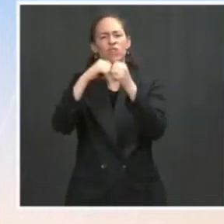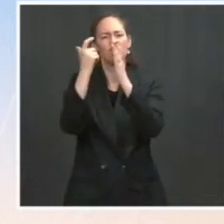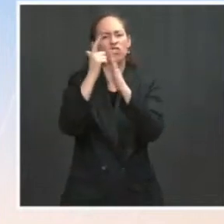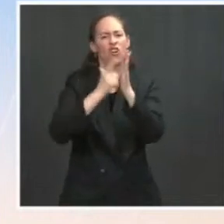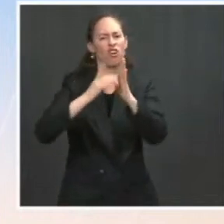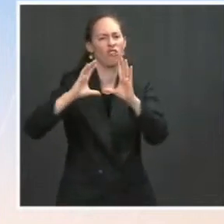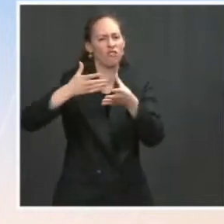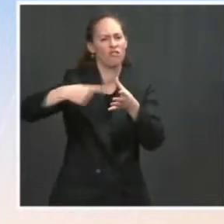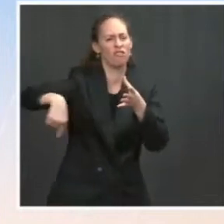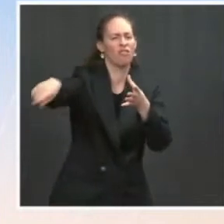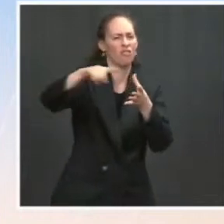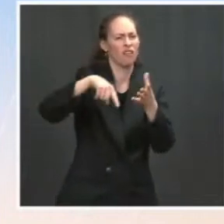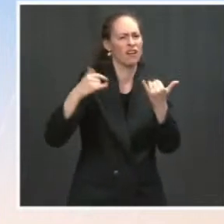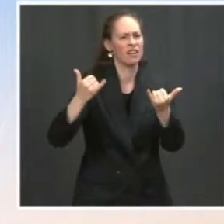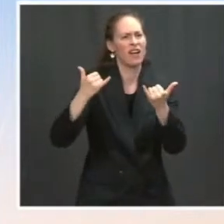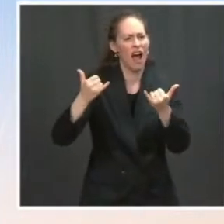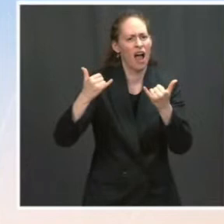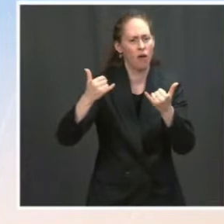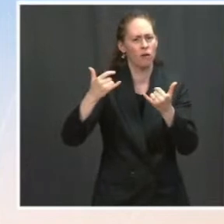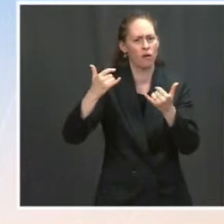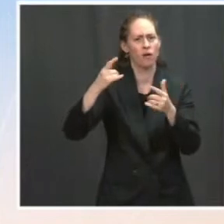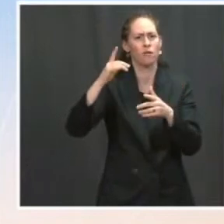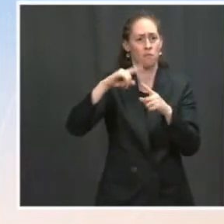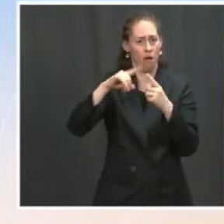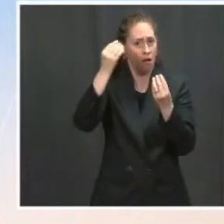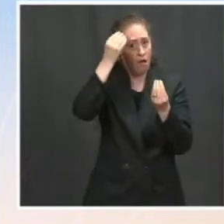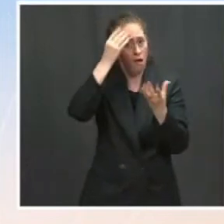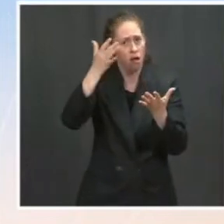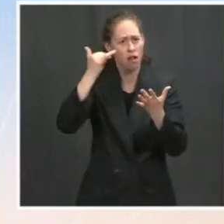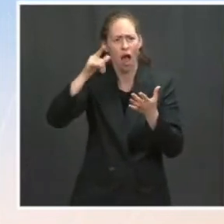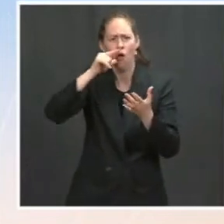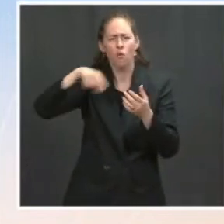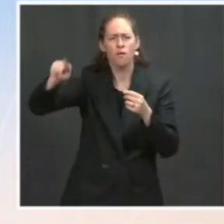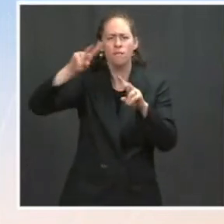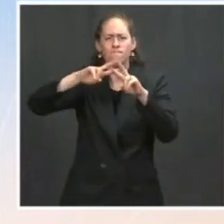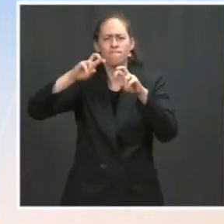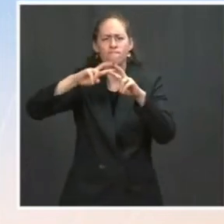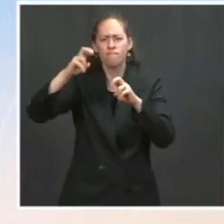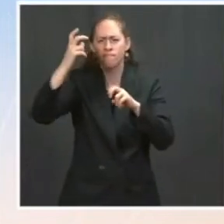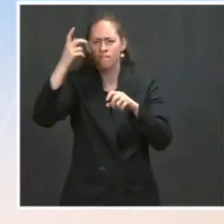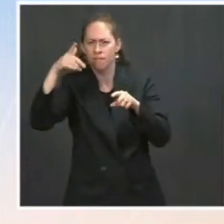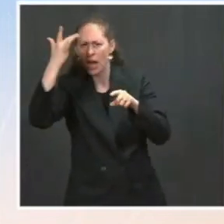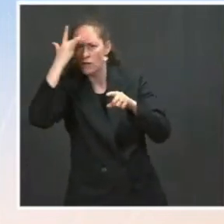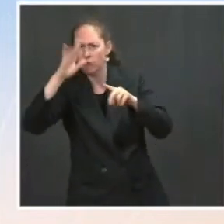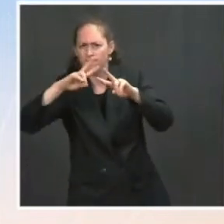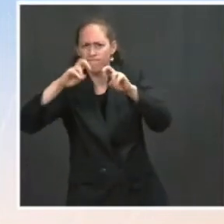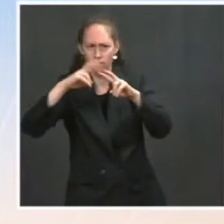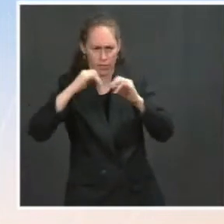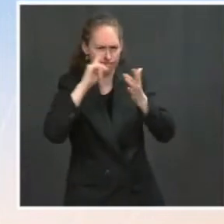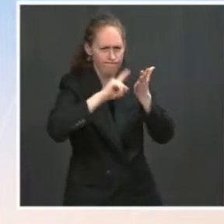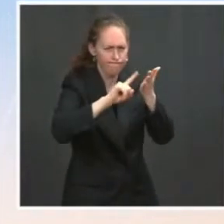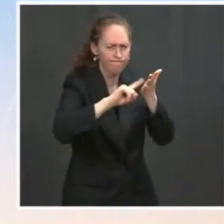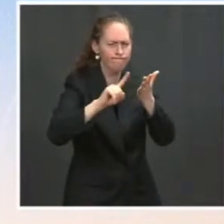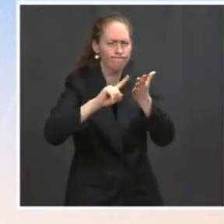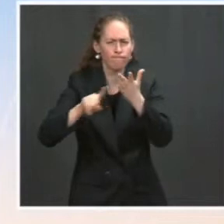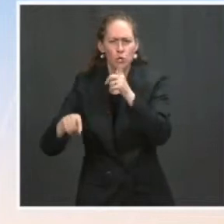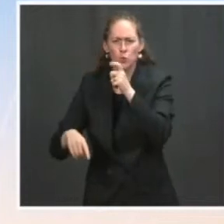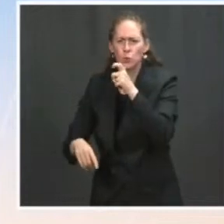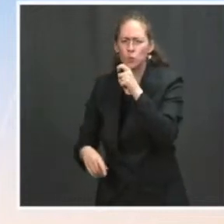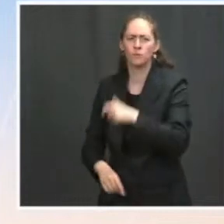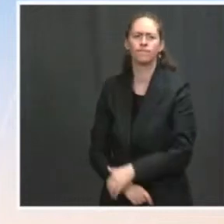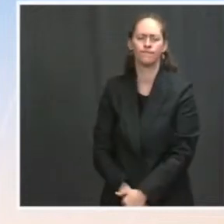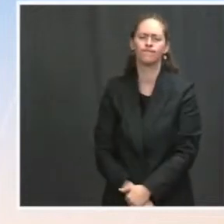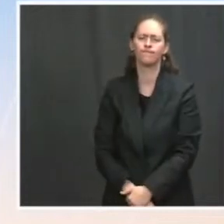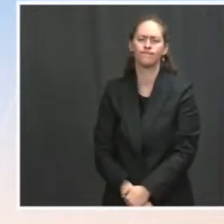DarkSide? What do we know about them? Is there any retaliatory measures that have been taken or are being considered by the U.S. In